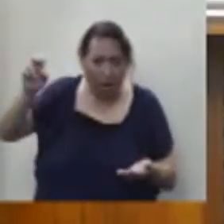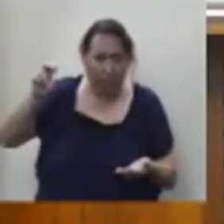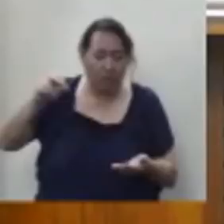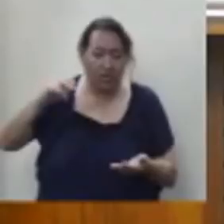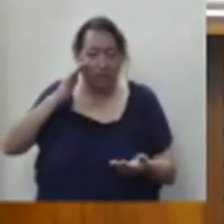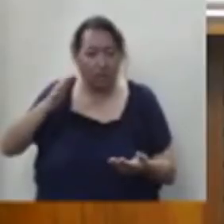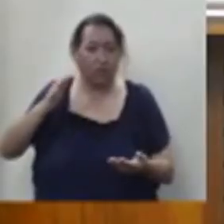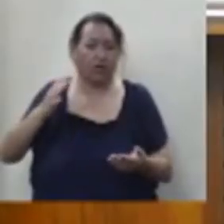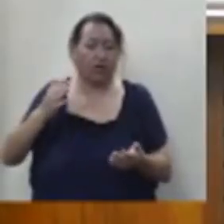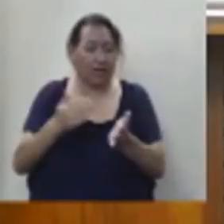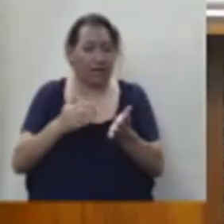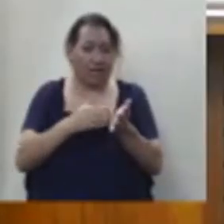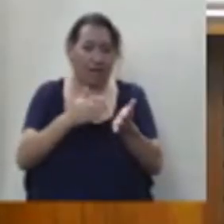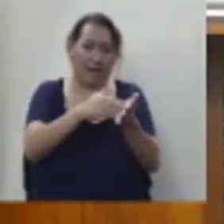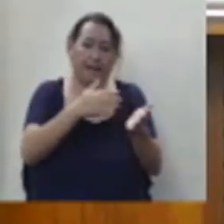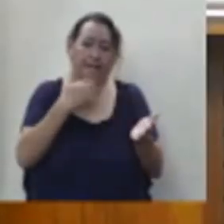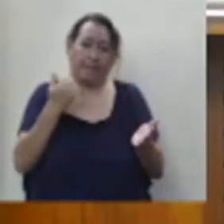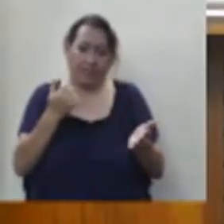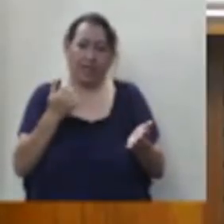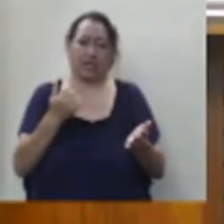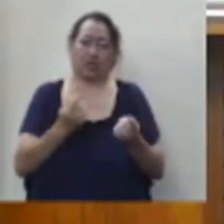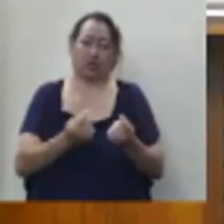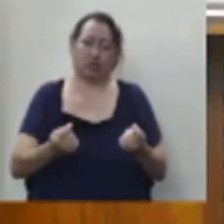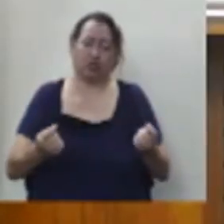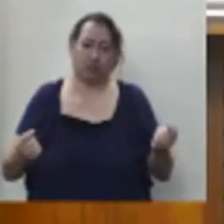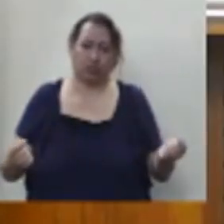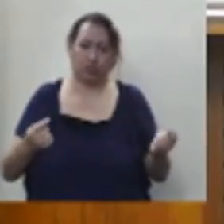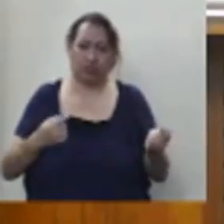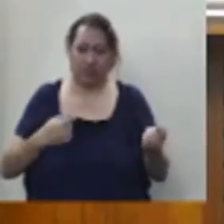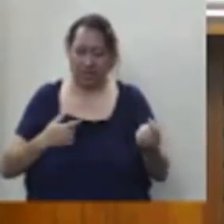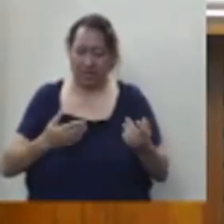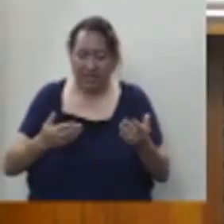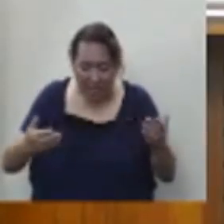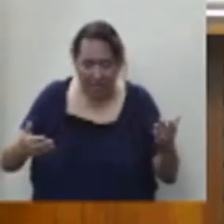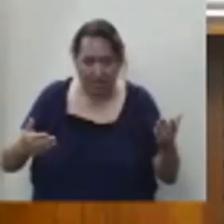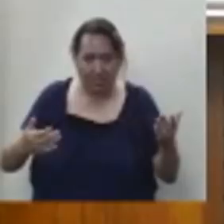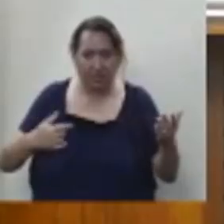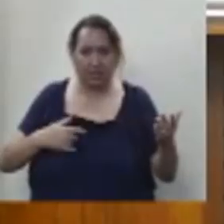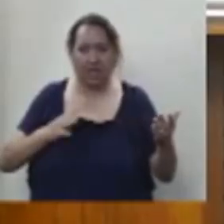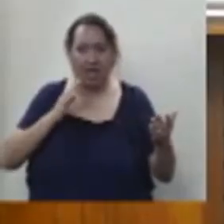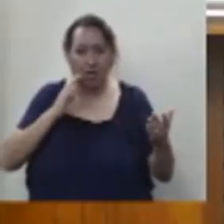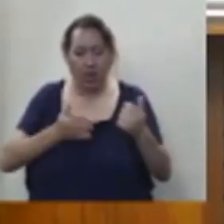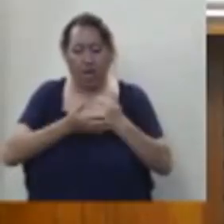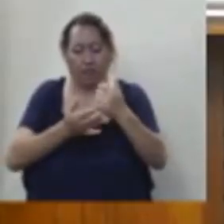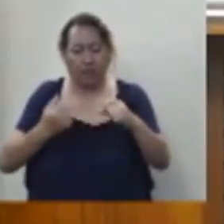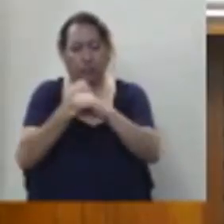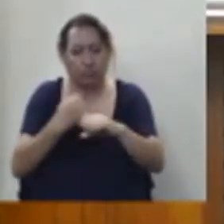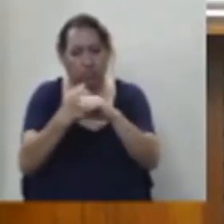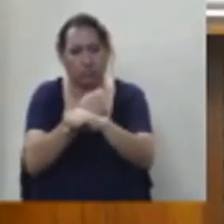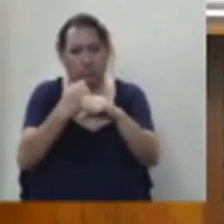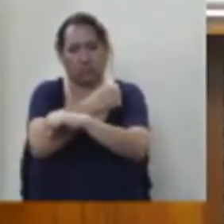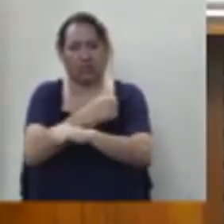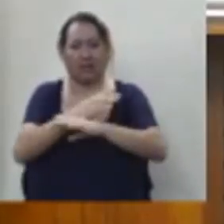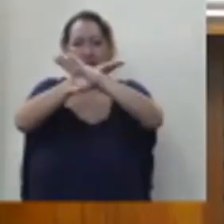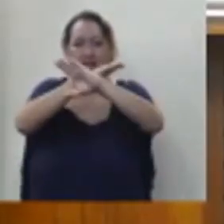be the tools and the armaments and the bullets to fight our coronavirus. Thank you,